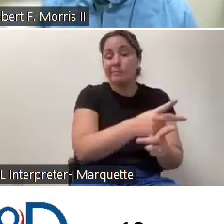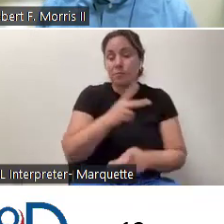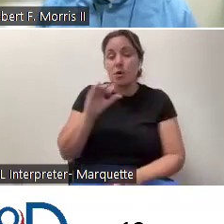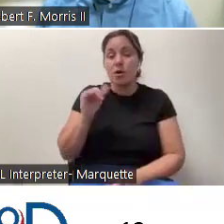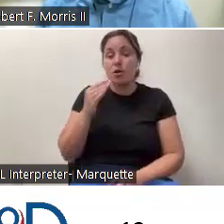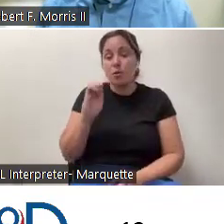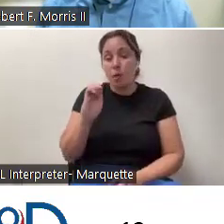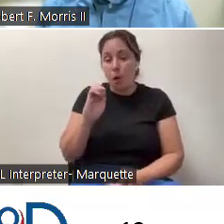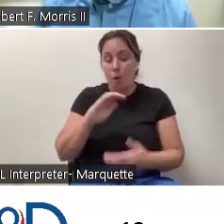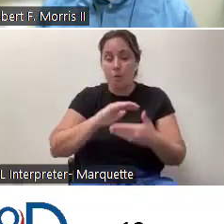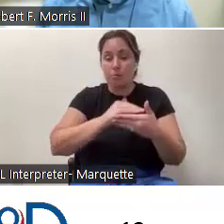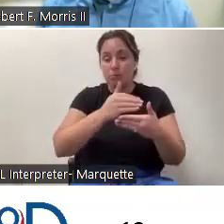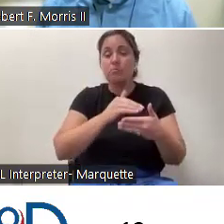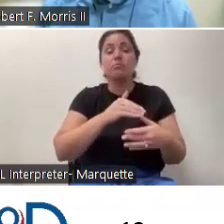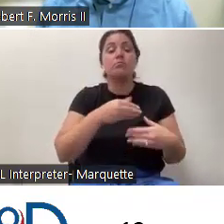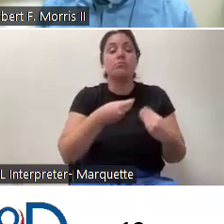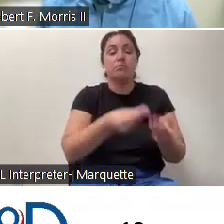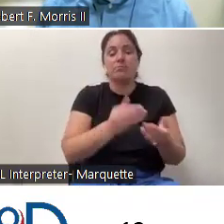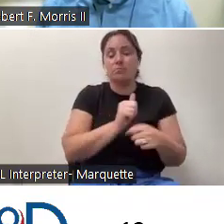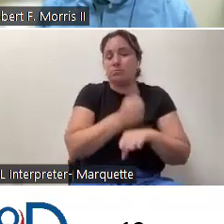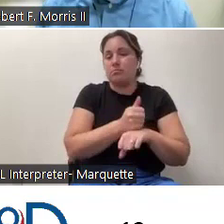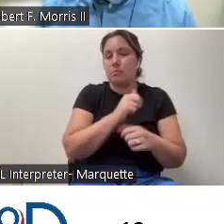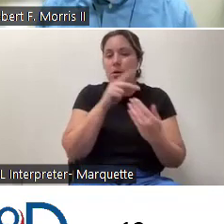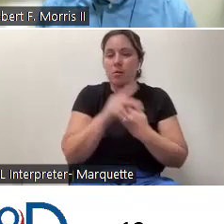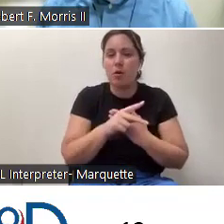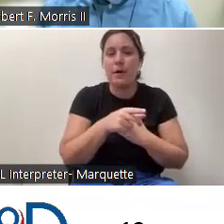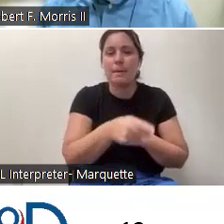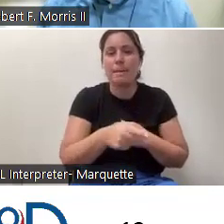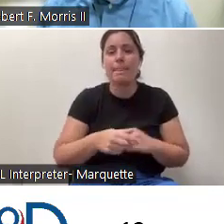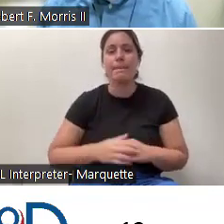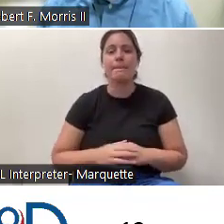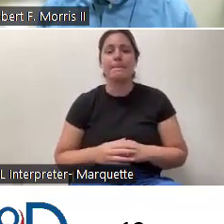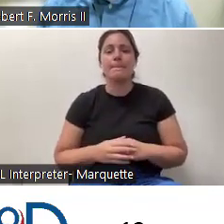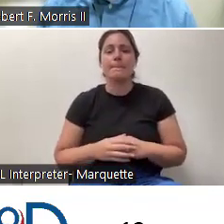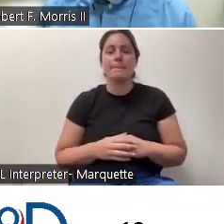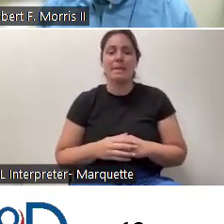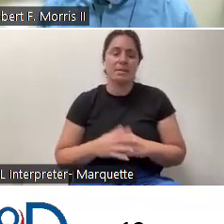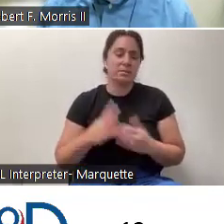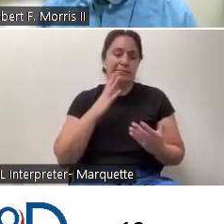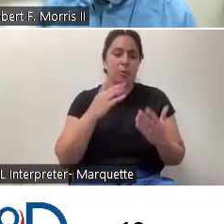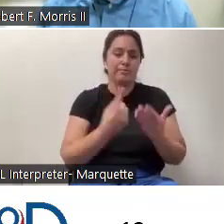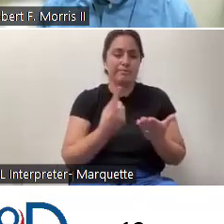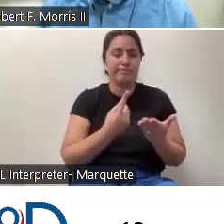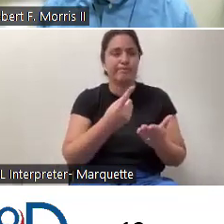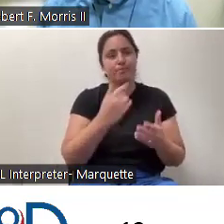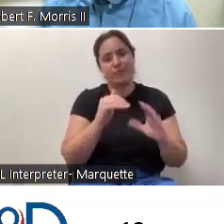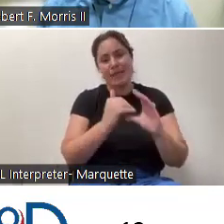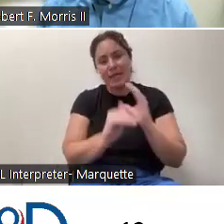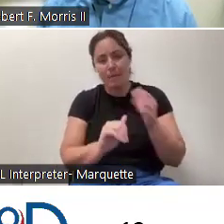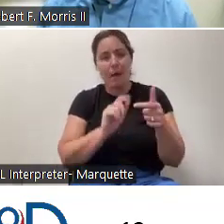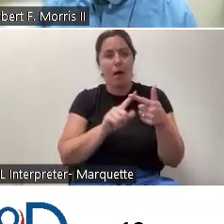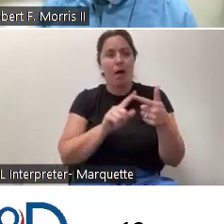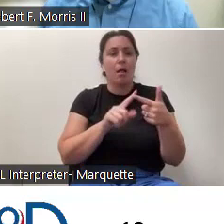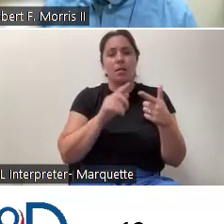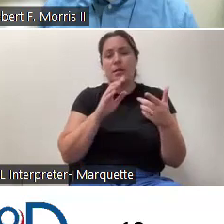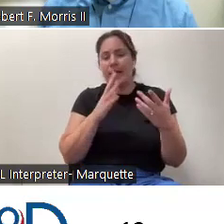in place where they learn basic computer skills, basic internet skills, and basic email skills. And then the plan is typically 3